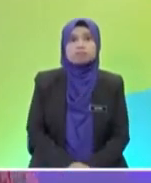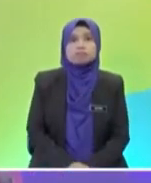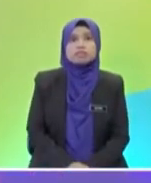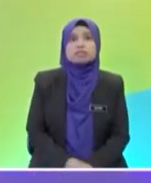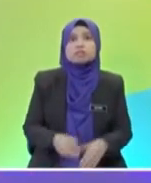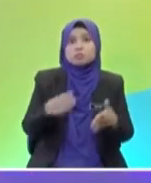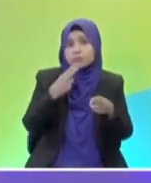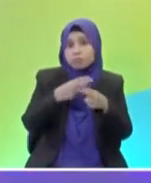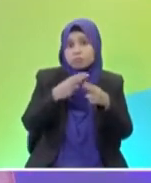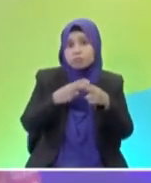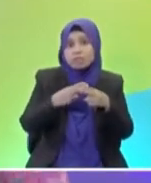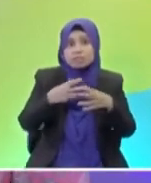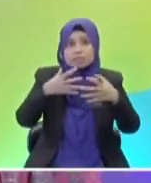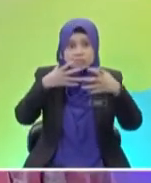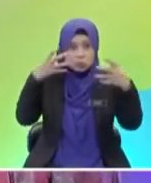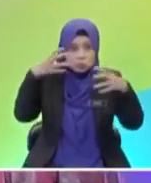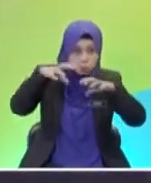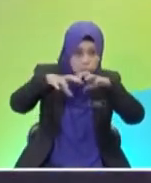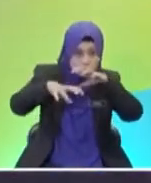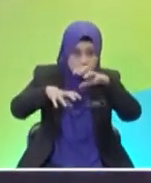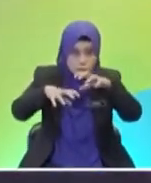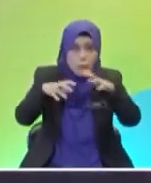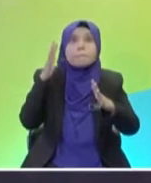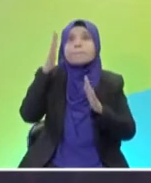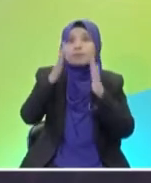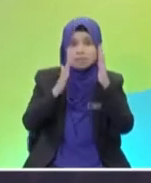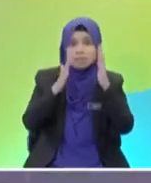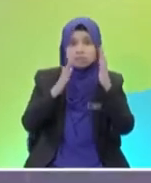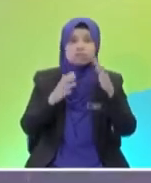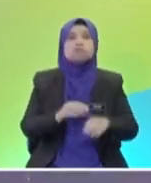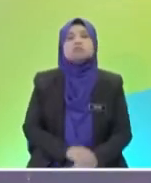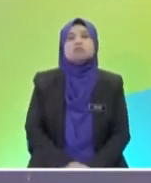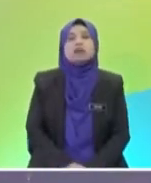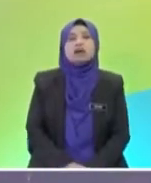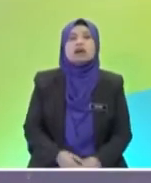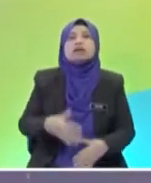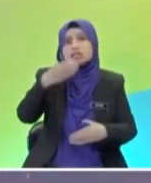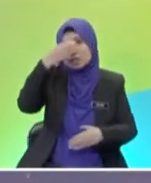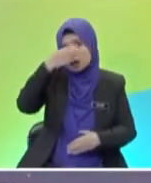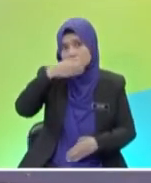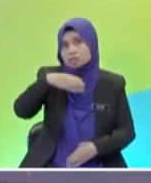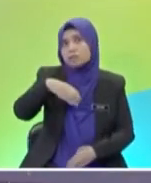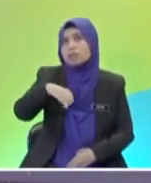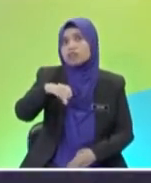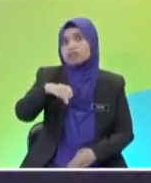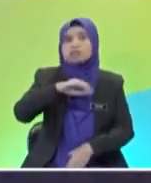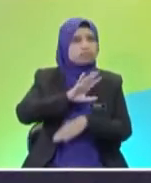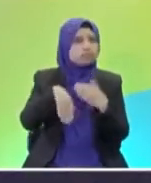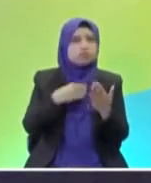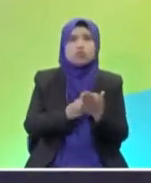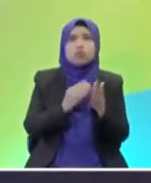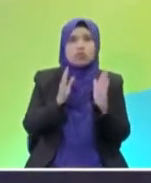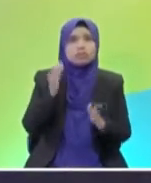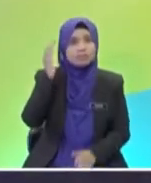tiger. Even you can see Malayan tiger there, right? Yes. Okay, and we have elephant. Have you seen elephant, right? Usually we